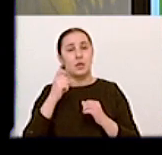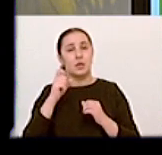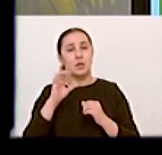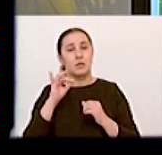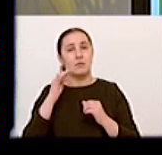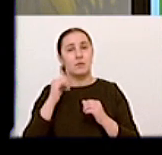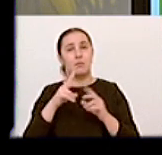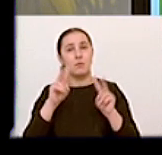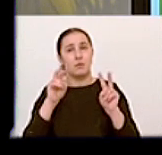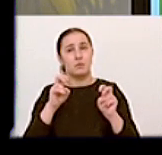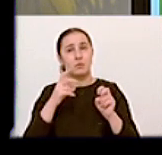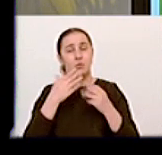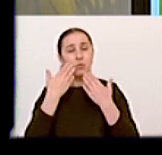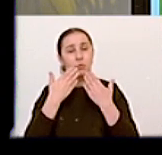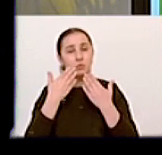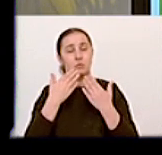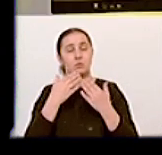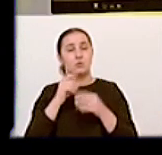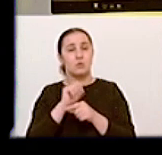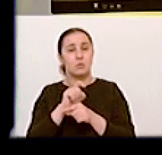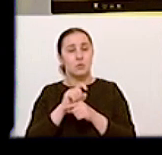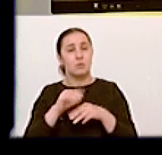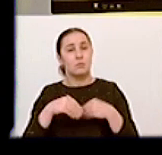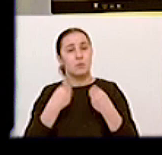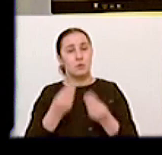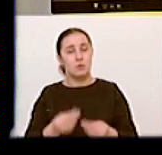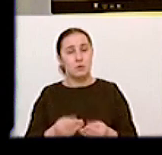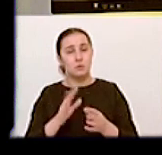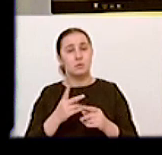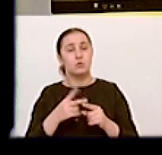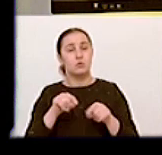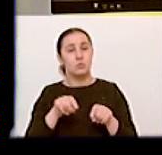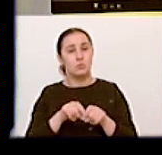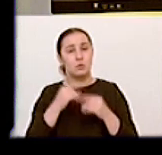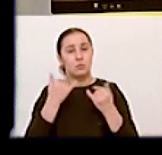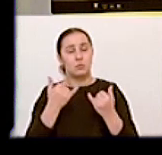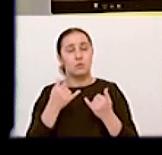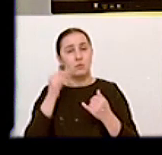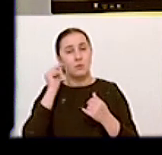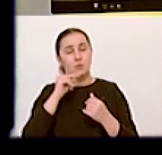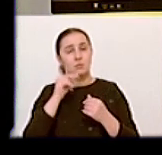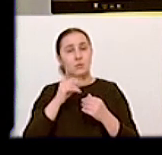110-115-sahifalardagi mavzuni o'qish topshirig'i beriladi. Shu bilan bugungi